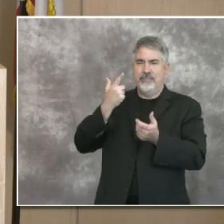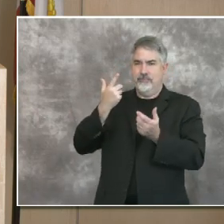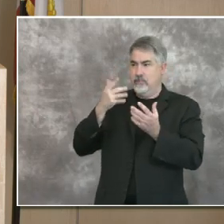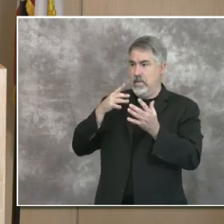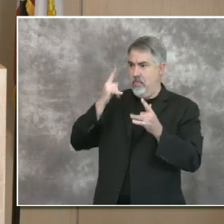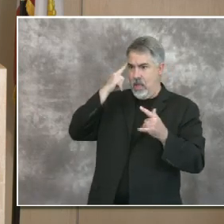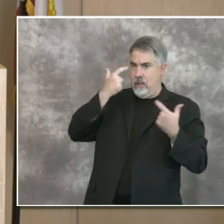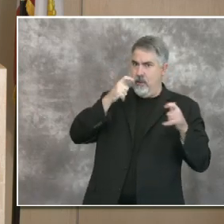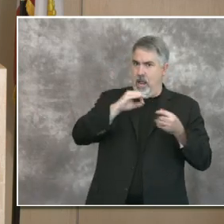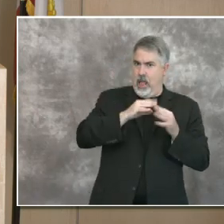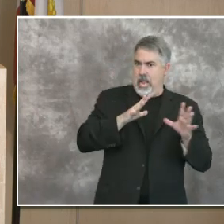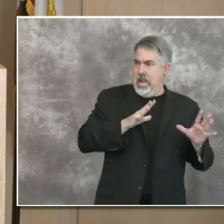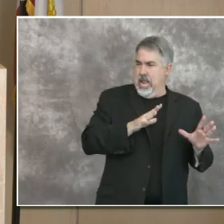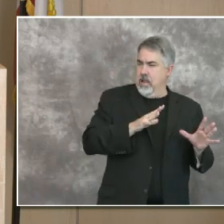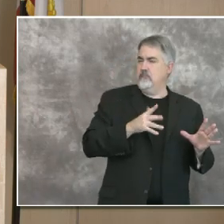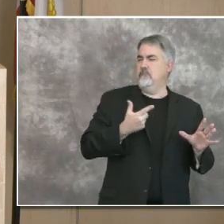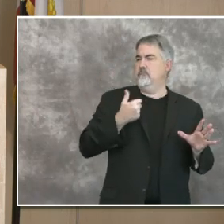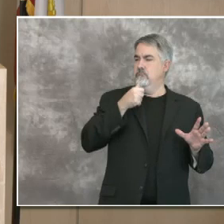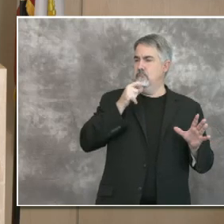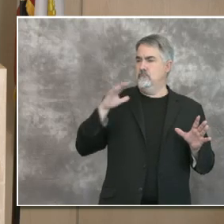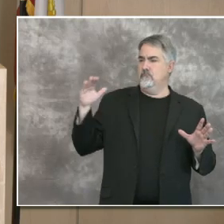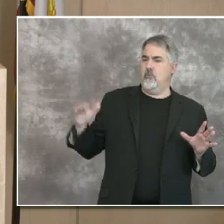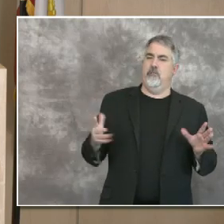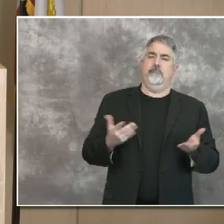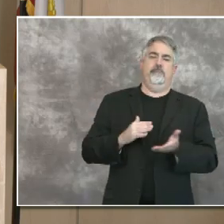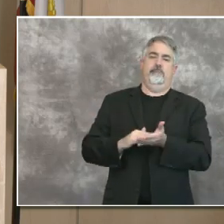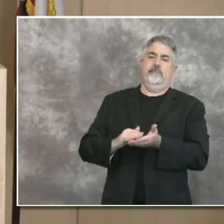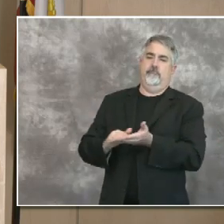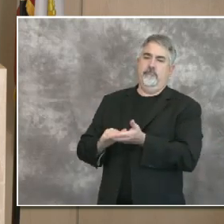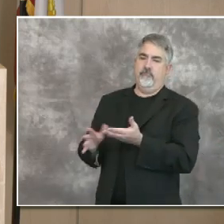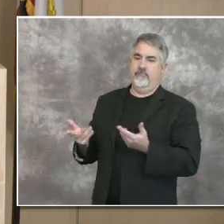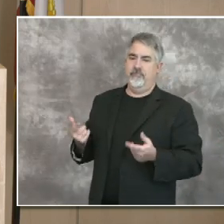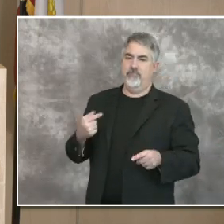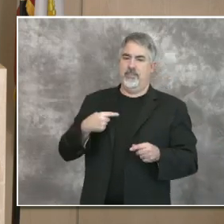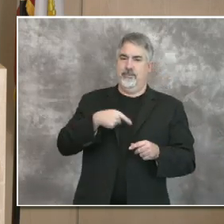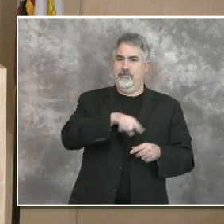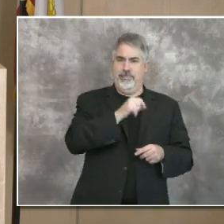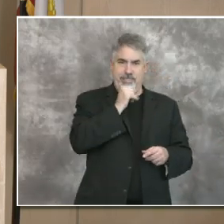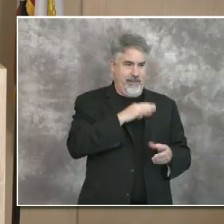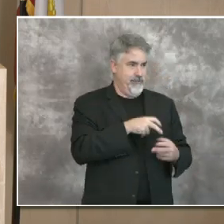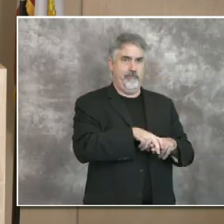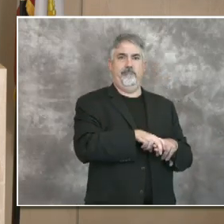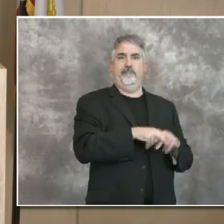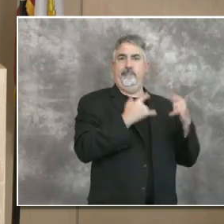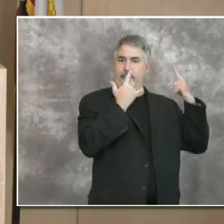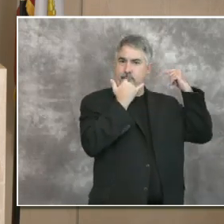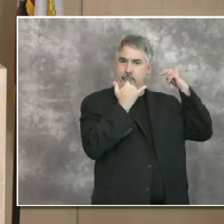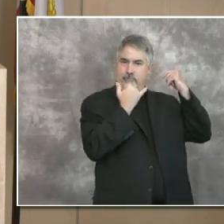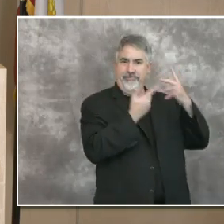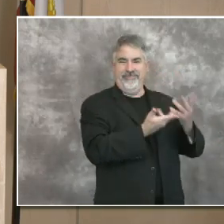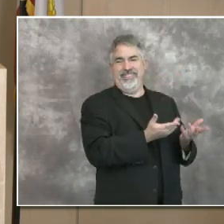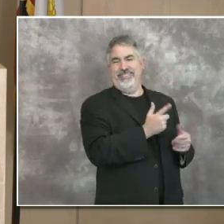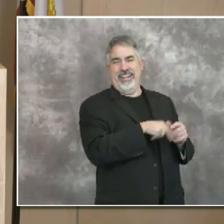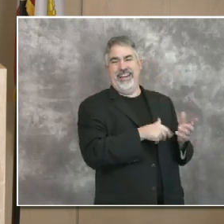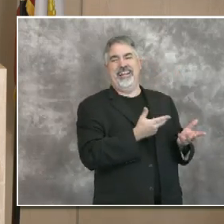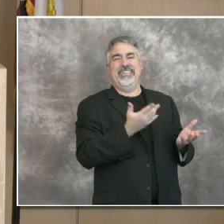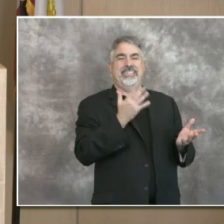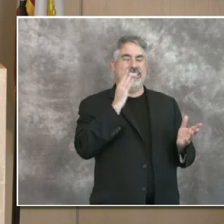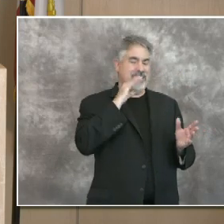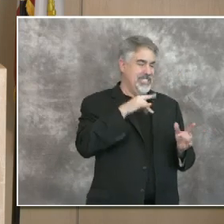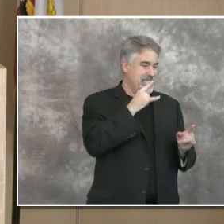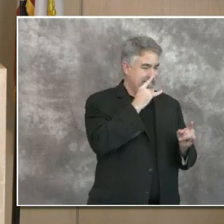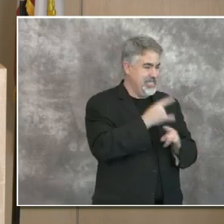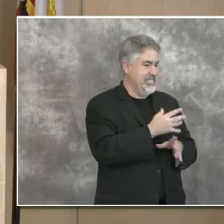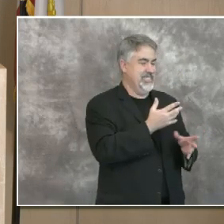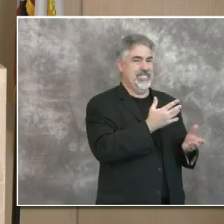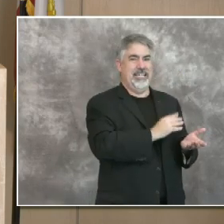or those staff not being utilized. So it's a bad and a